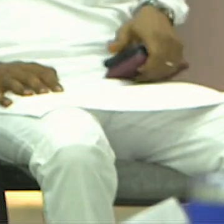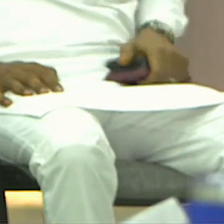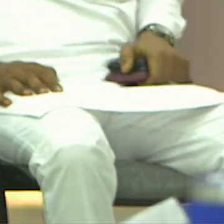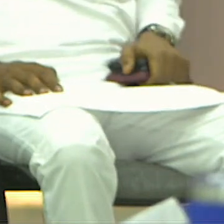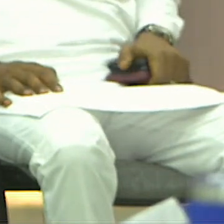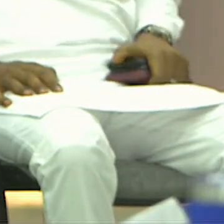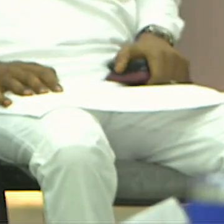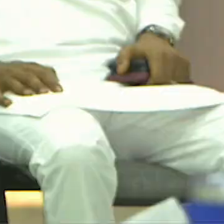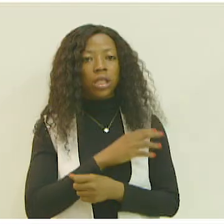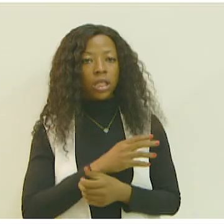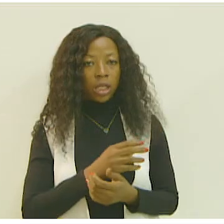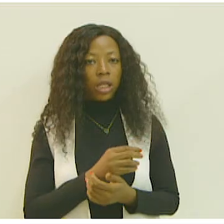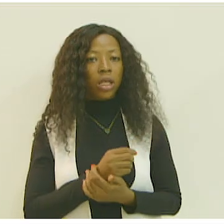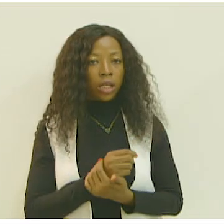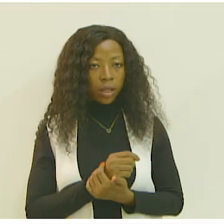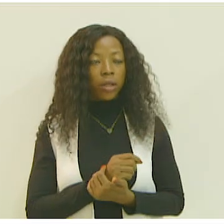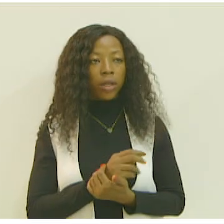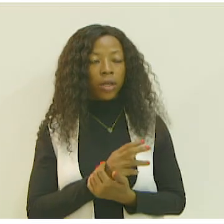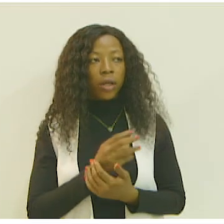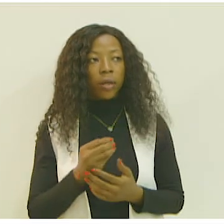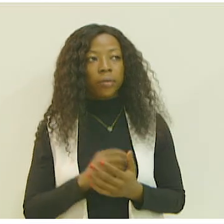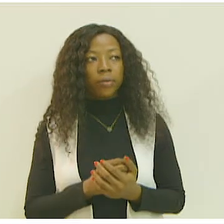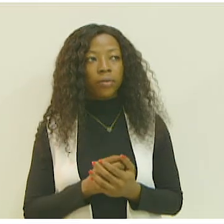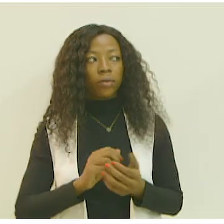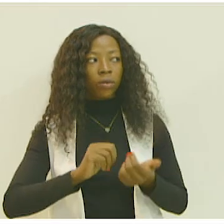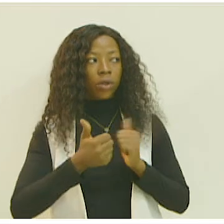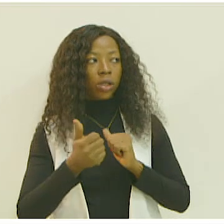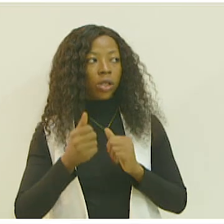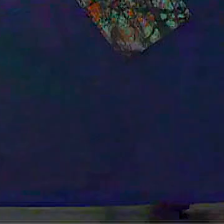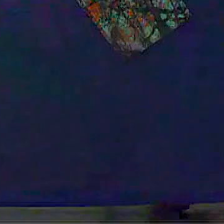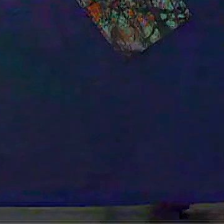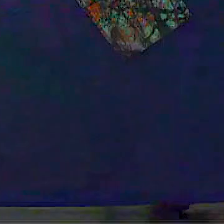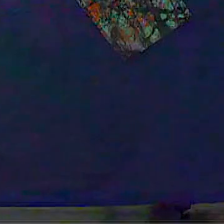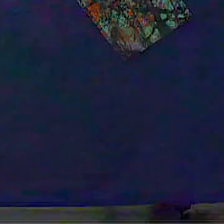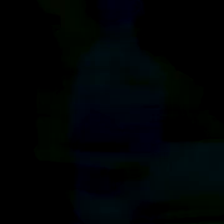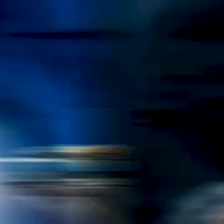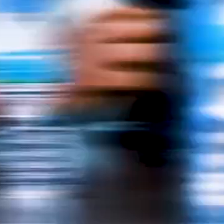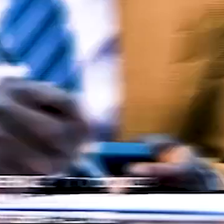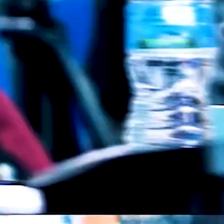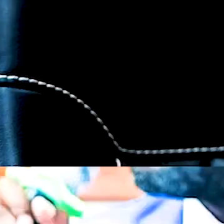co-chairs them where I get the privilege for get today on this special panel.